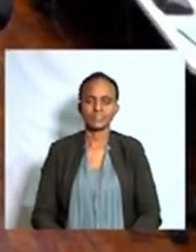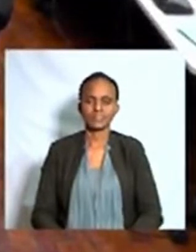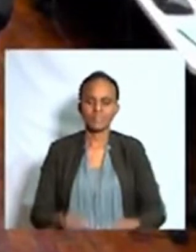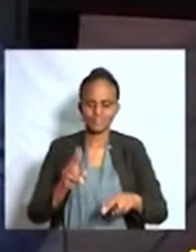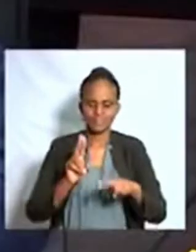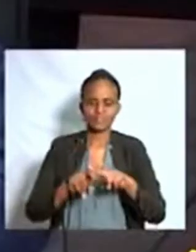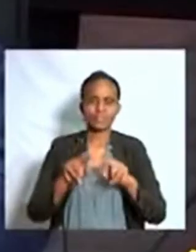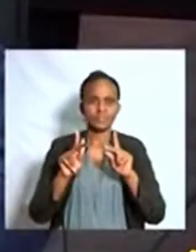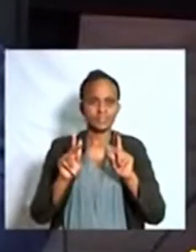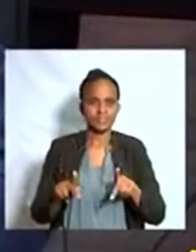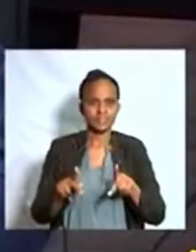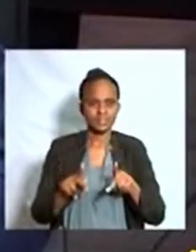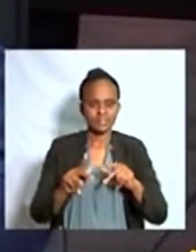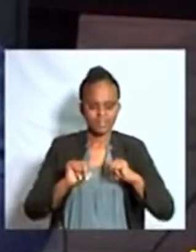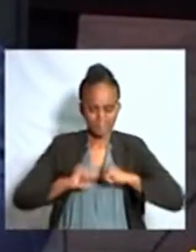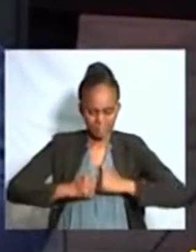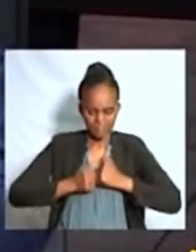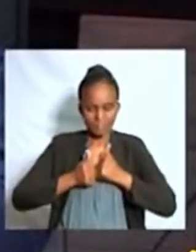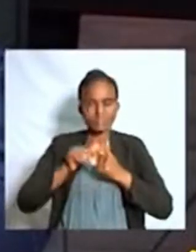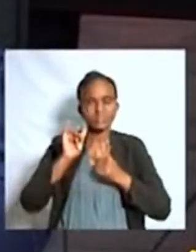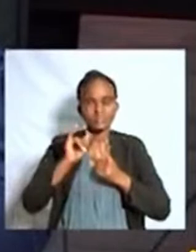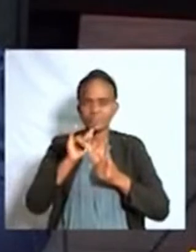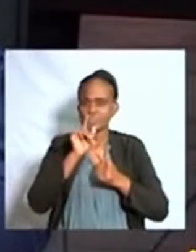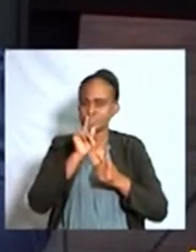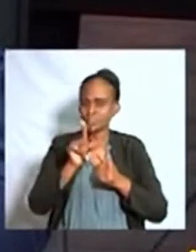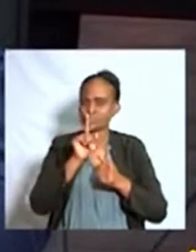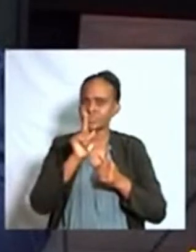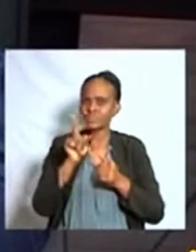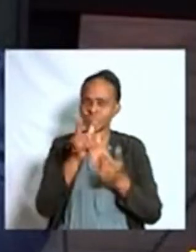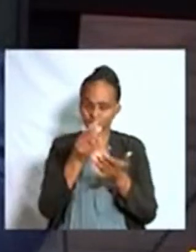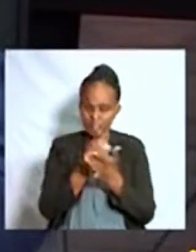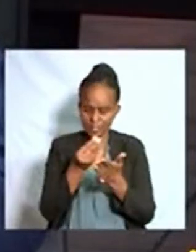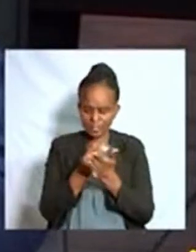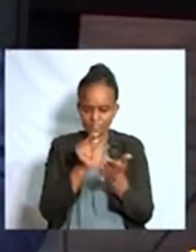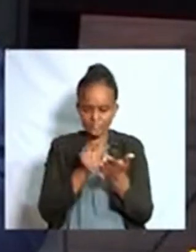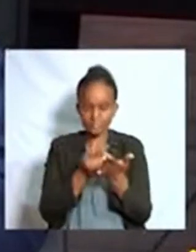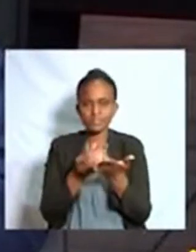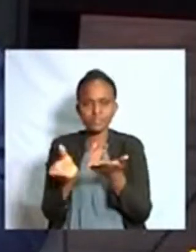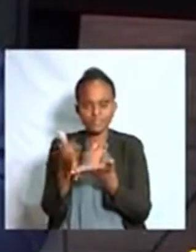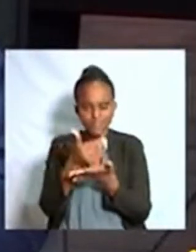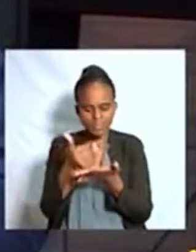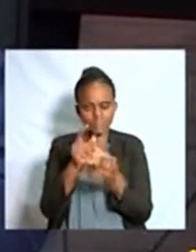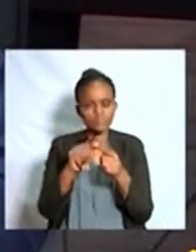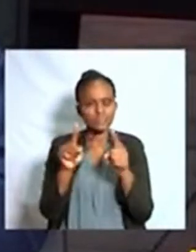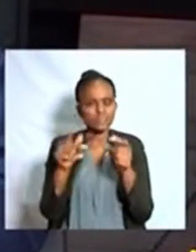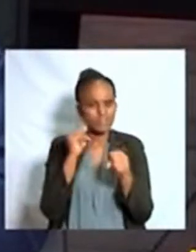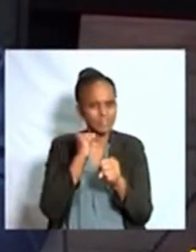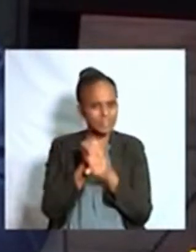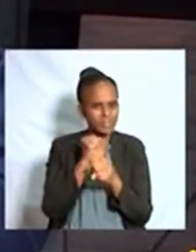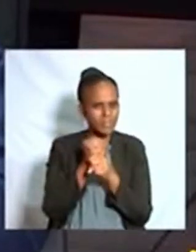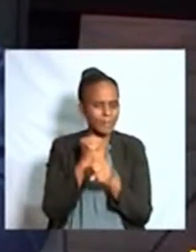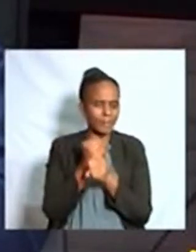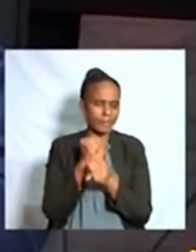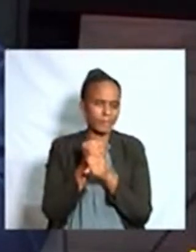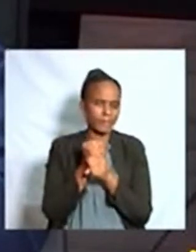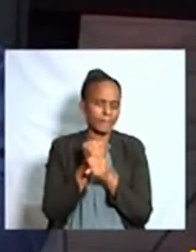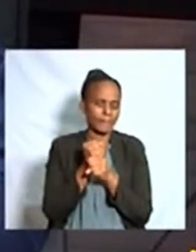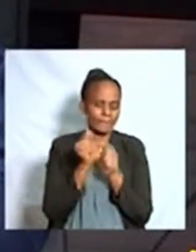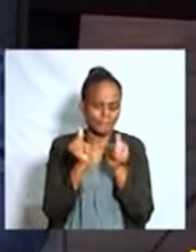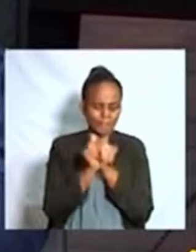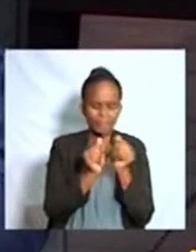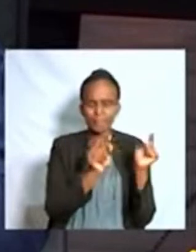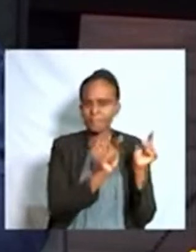Chair, we quite okay, we corrected this money, but in terms of operation and